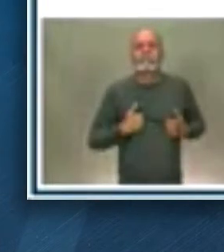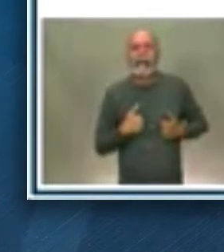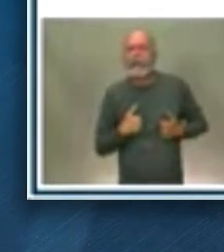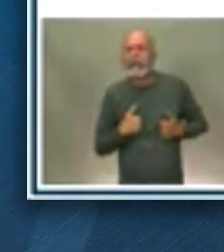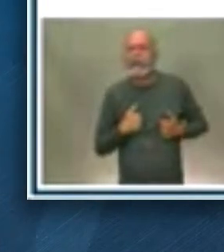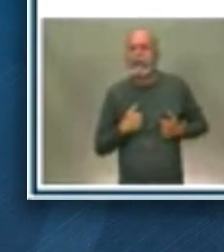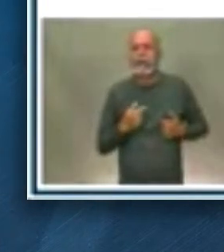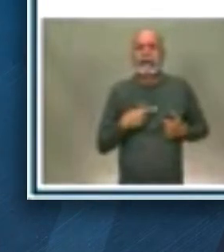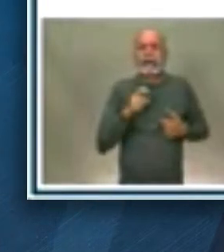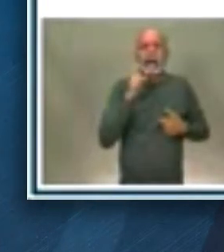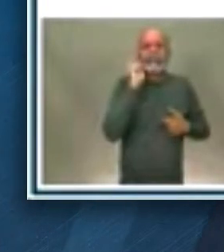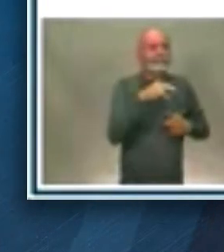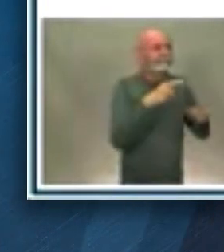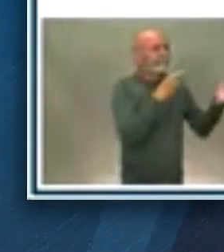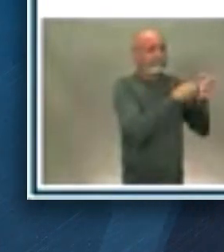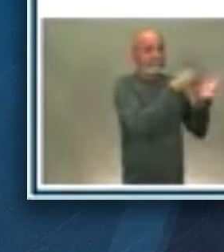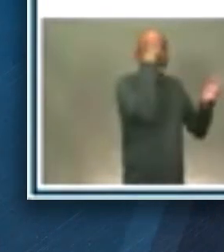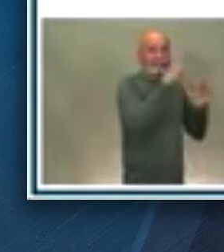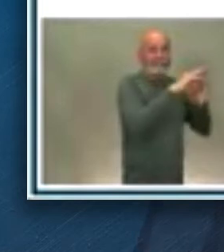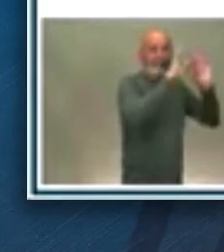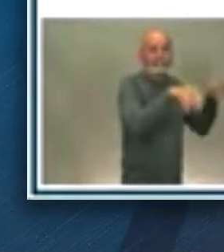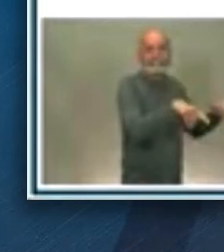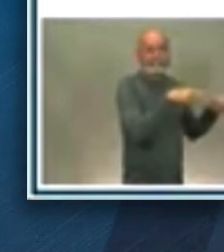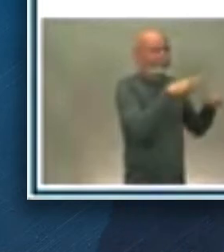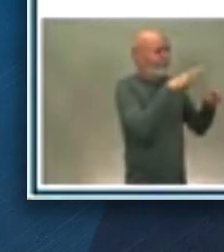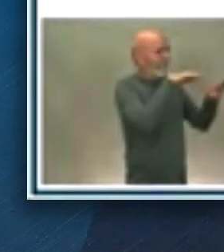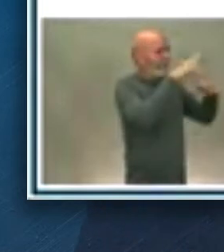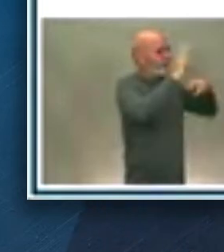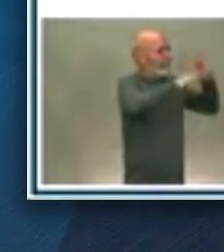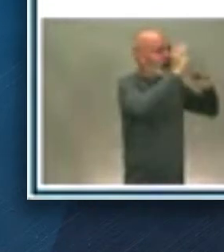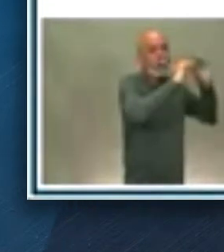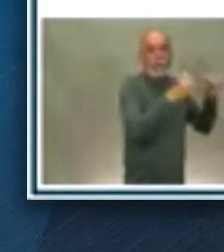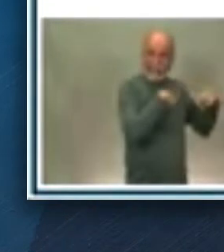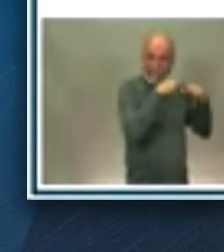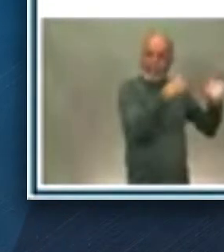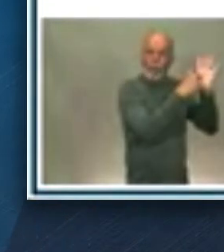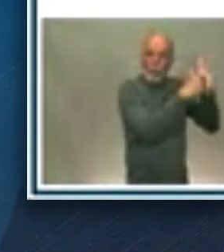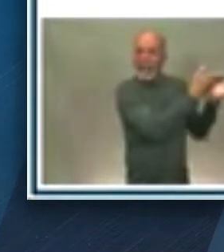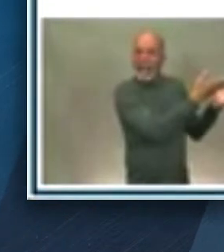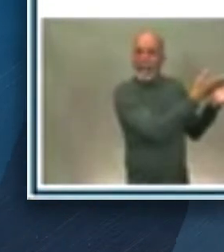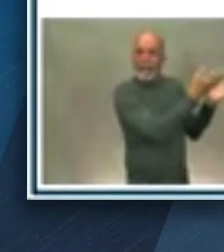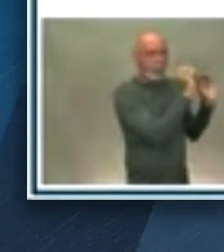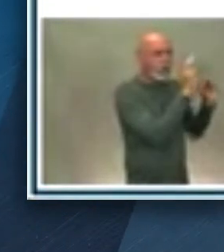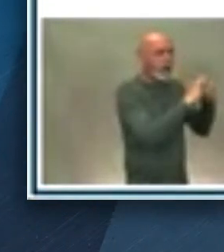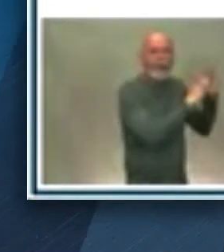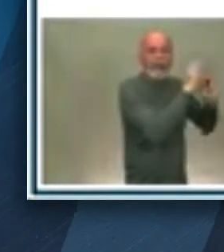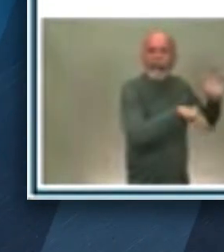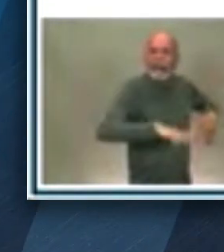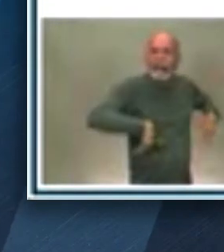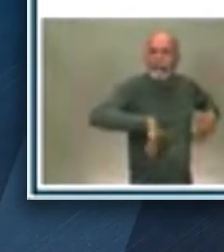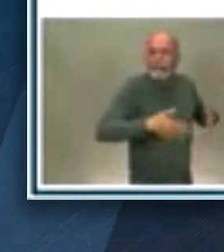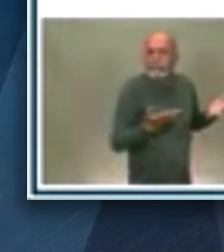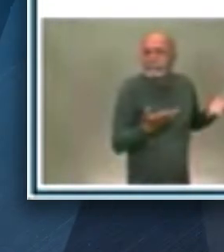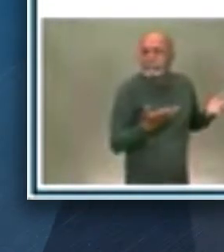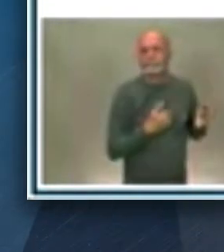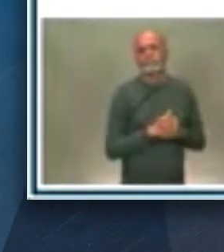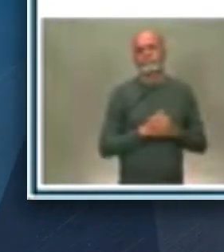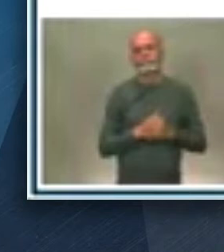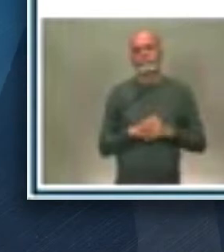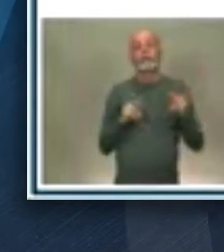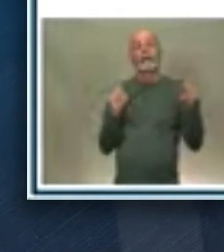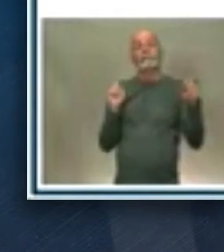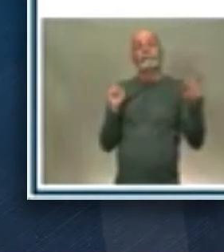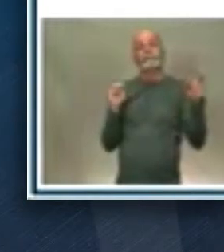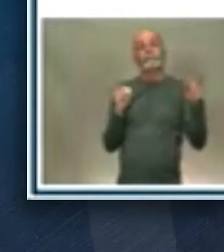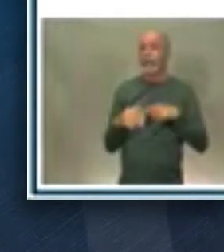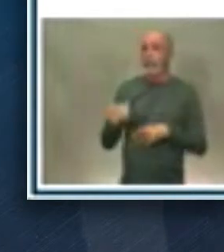if there's not affordable sufficient housing in place on the market? Well, I mean, if you institute rent control,